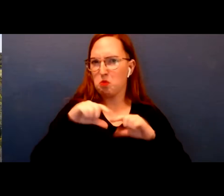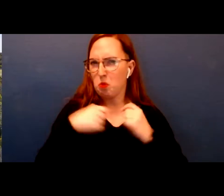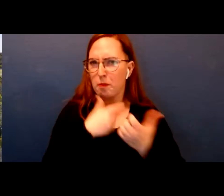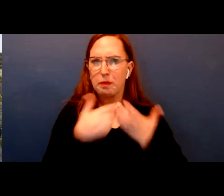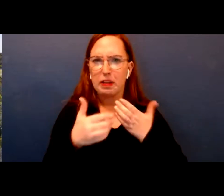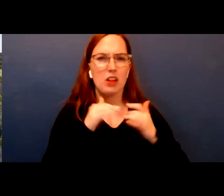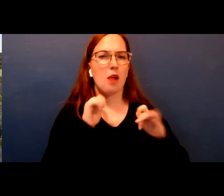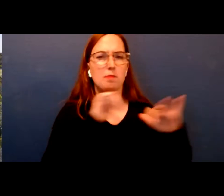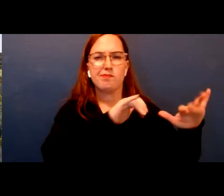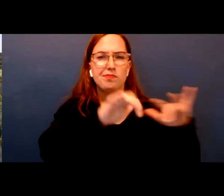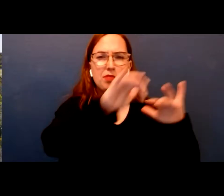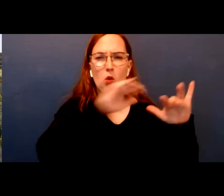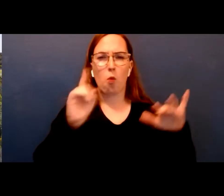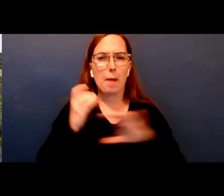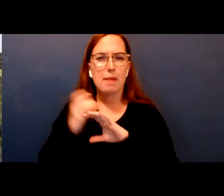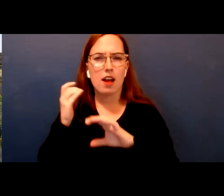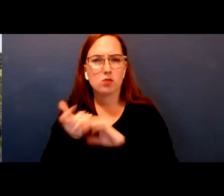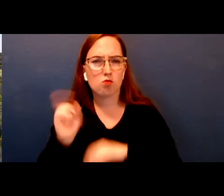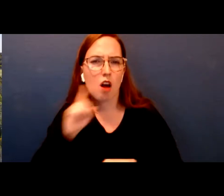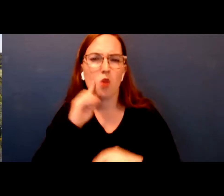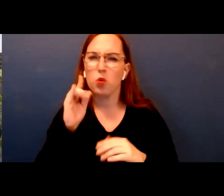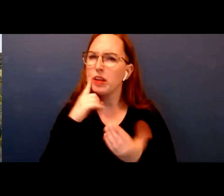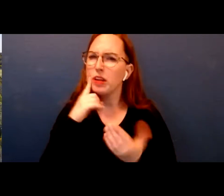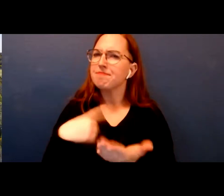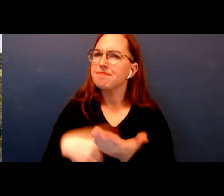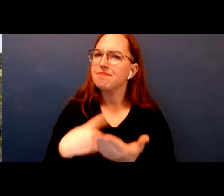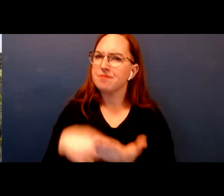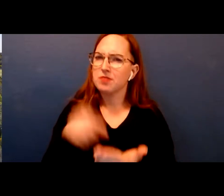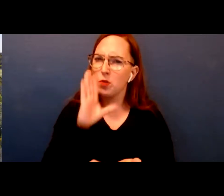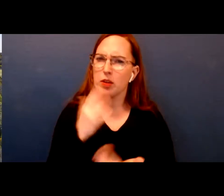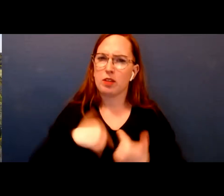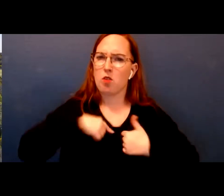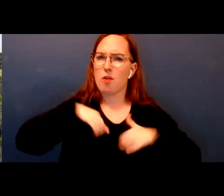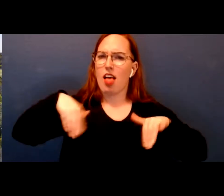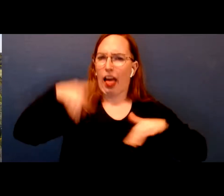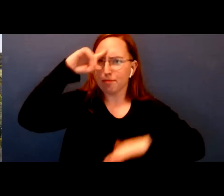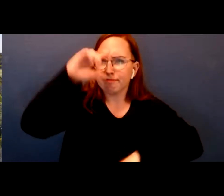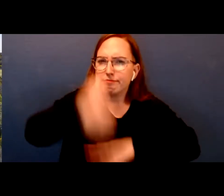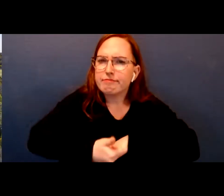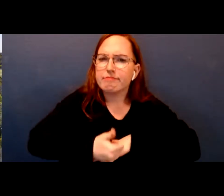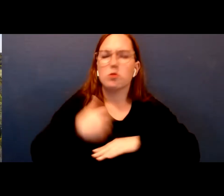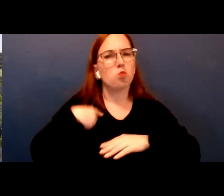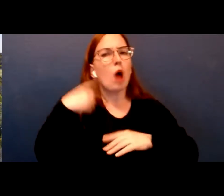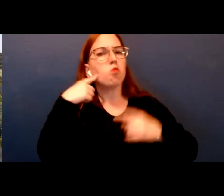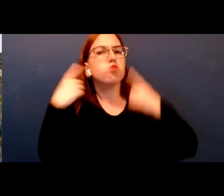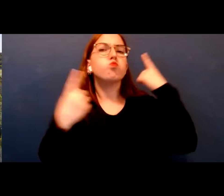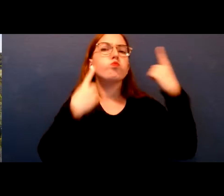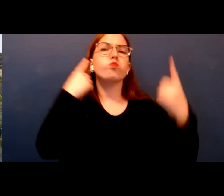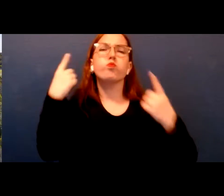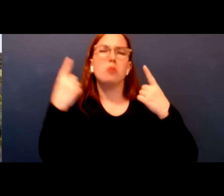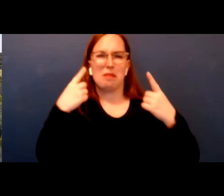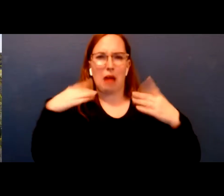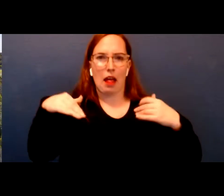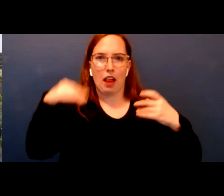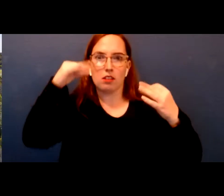that facility. But we have been thinking through some of those details, just not at a level we're ready to